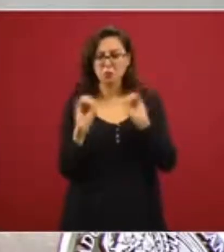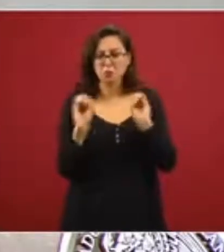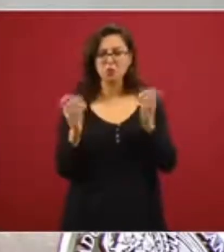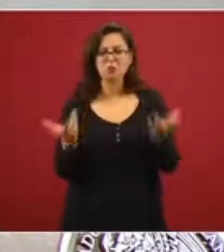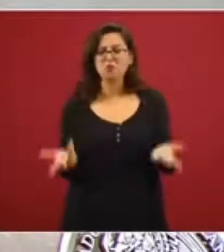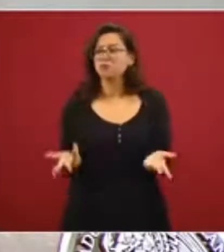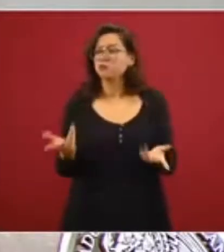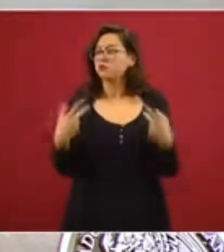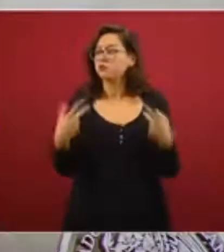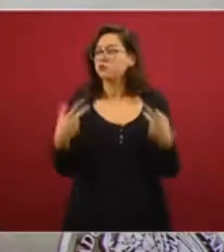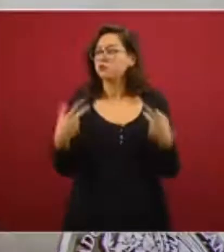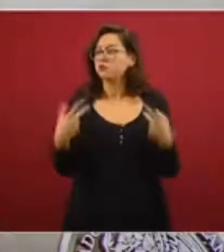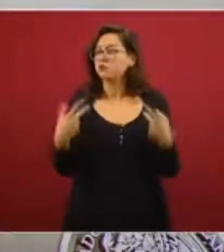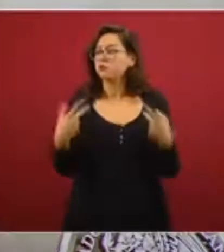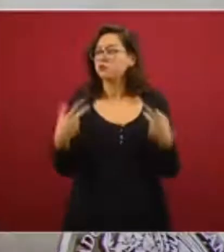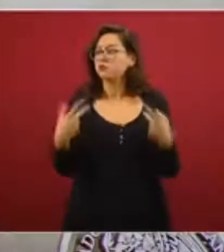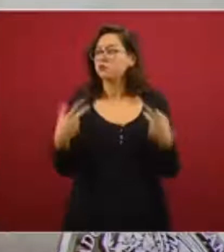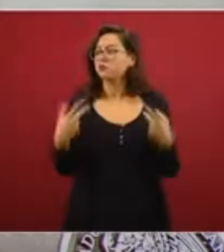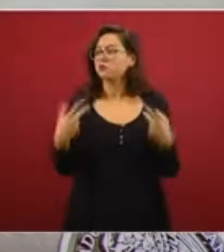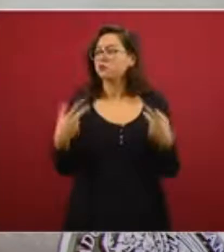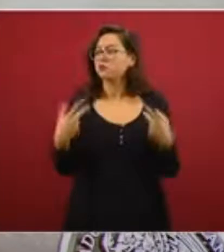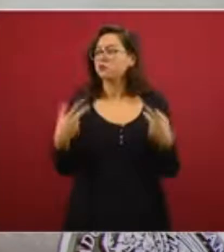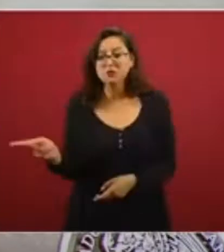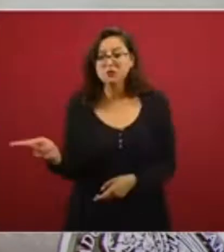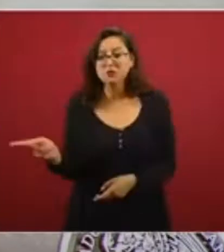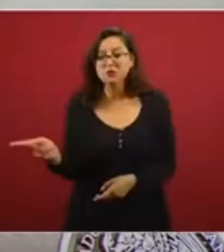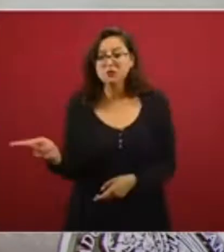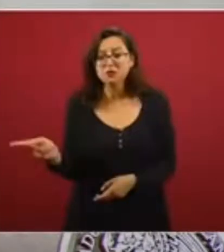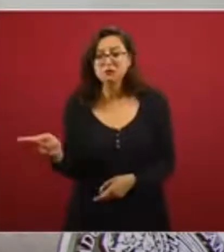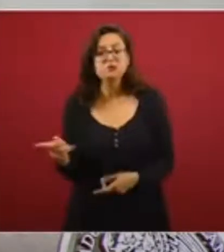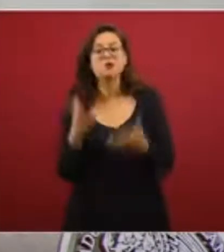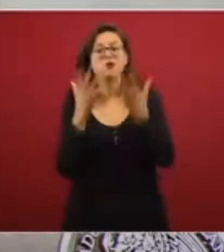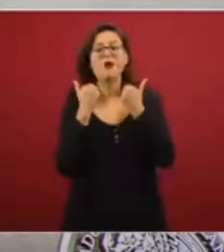no hay pobreza, there is no poverty,